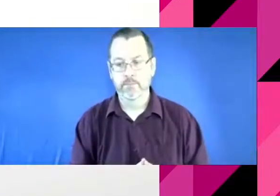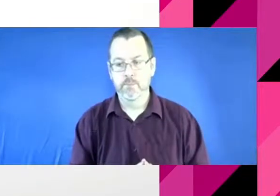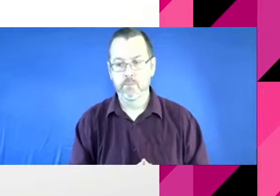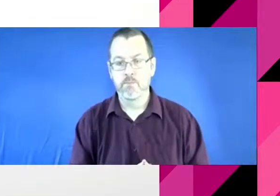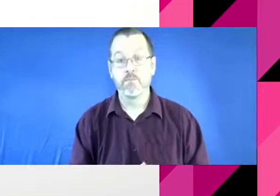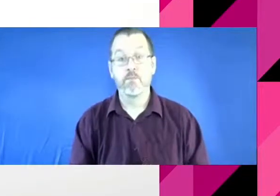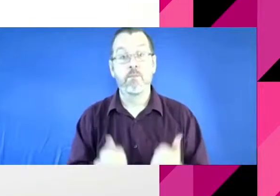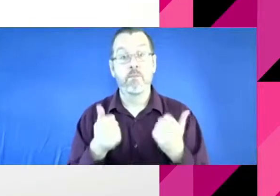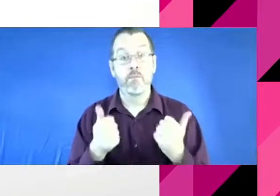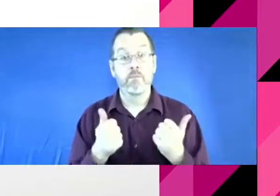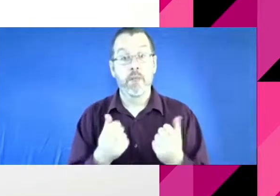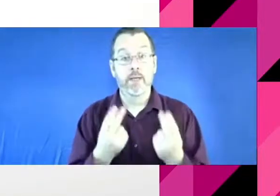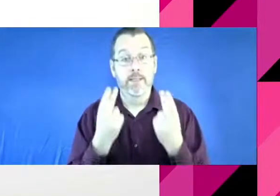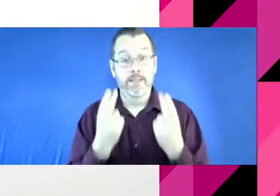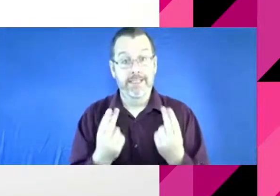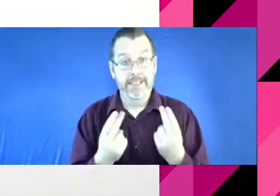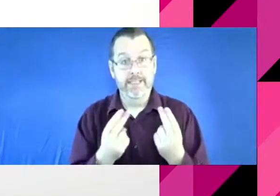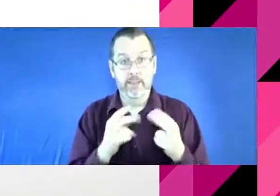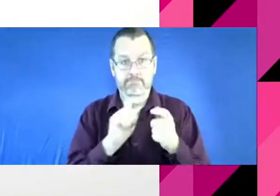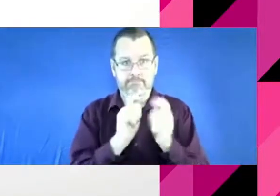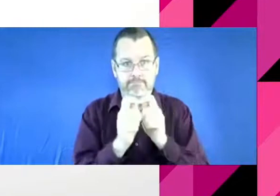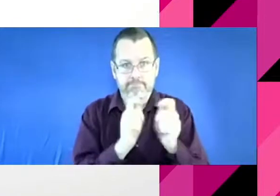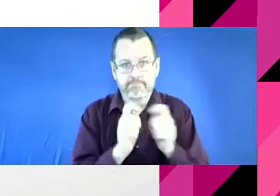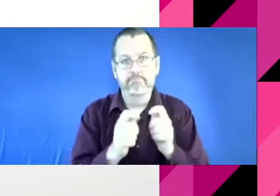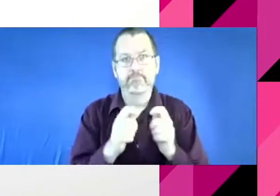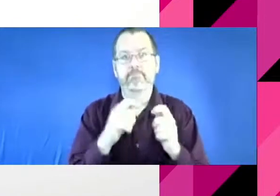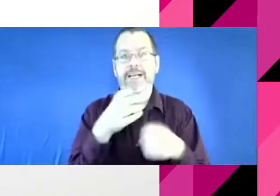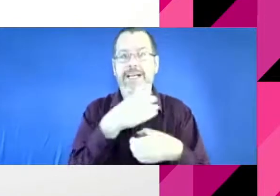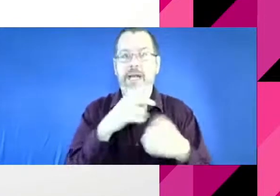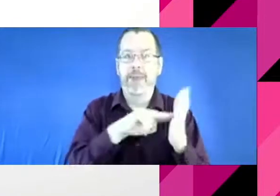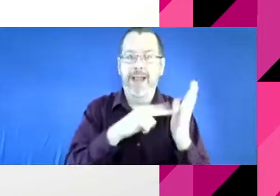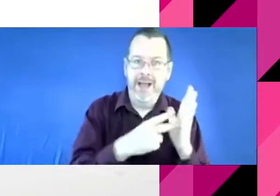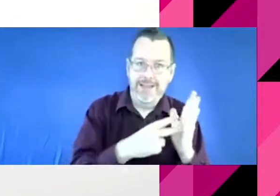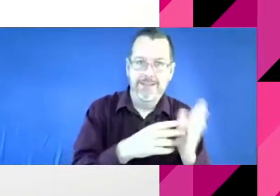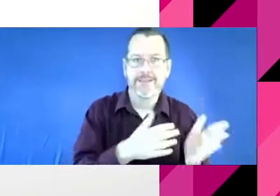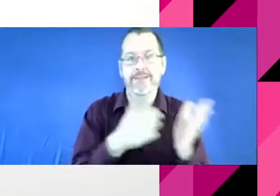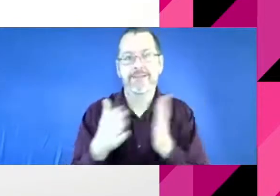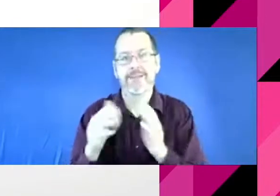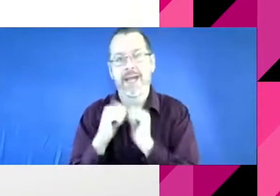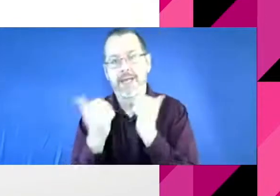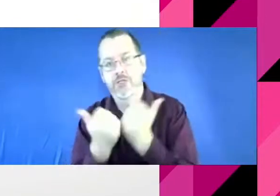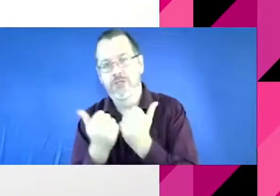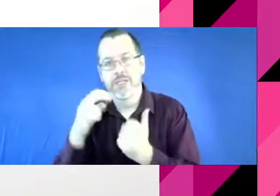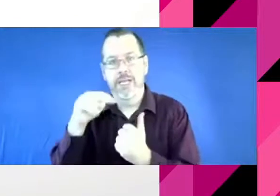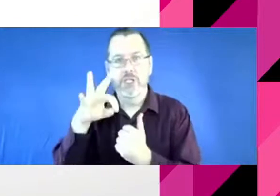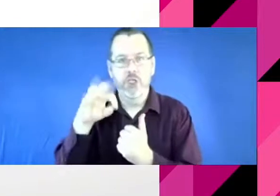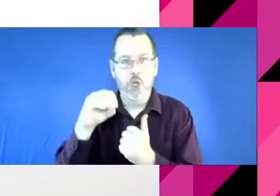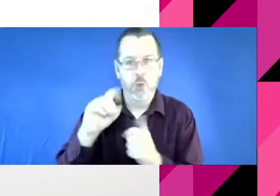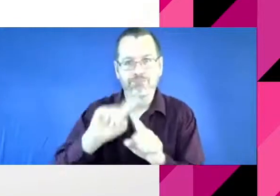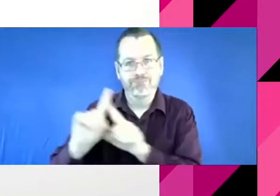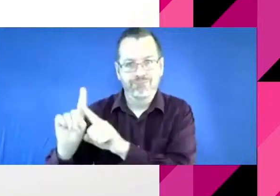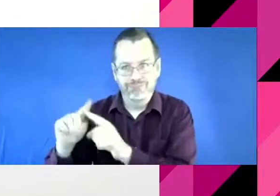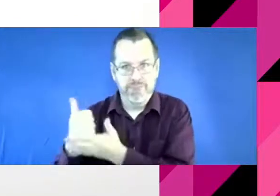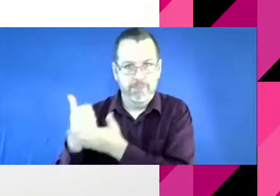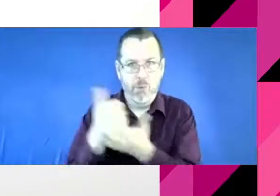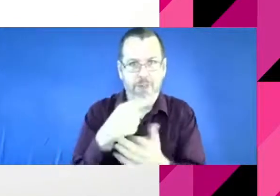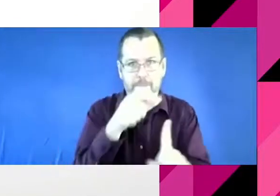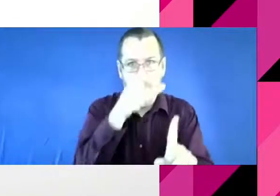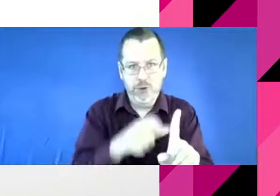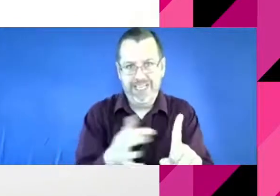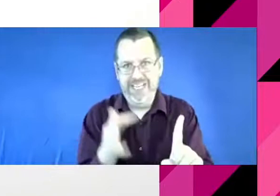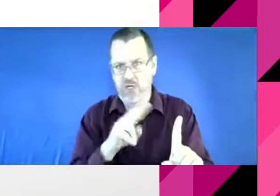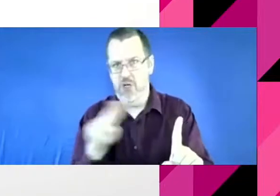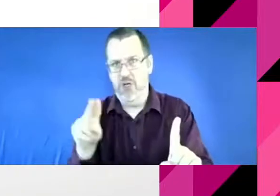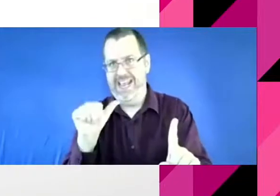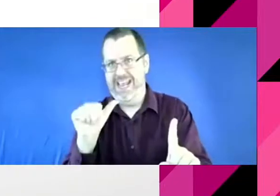plans, coordination and collaboration between agencies, NGOs and professionals supporting a person found unfit to plead,